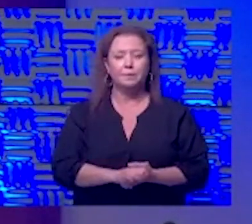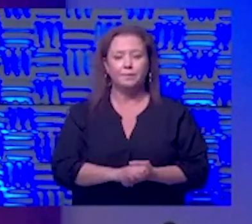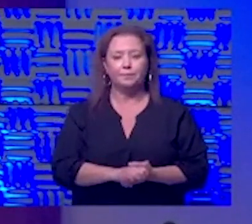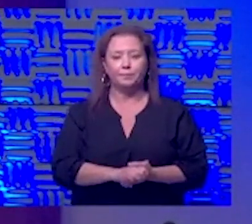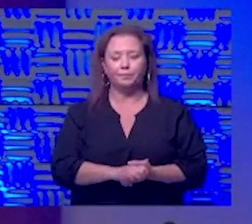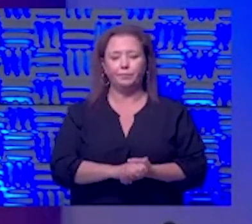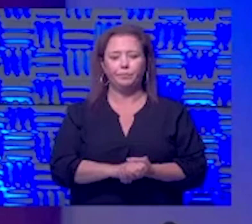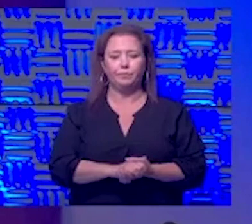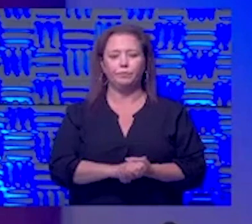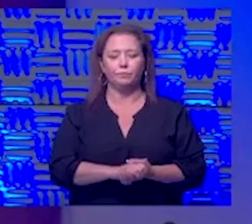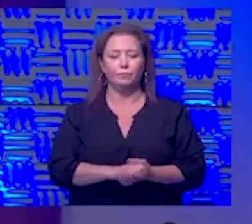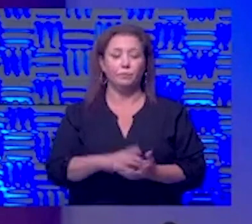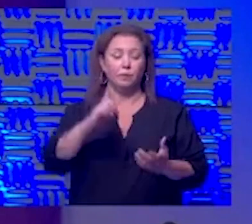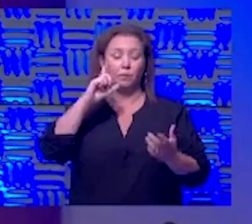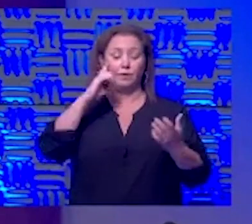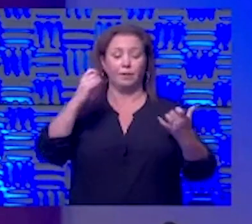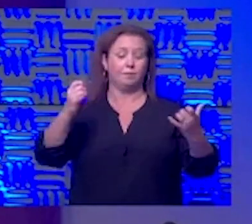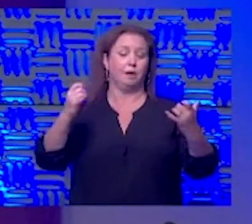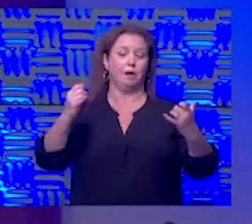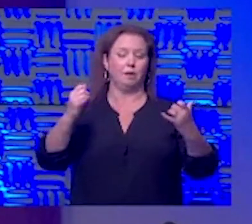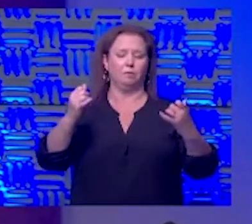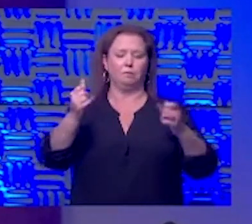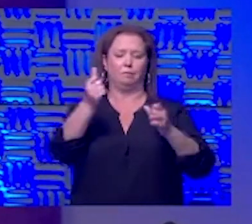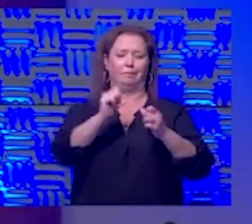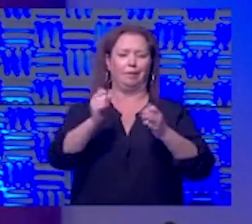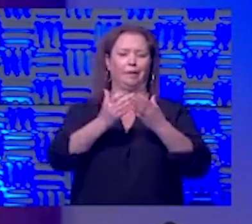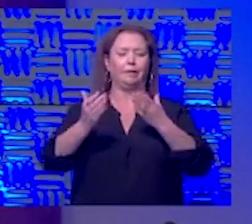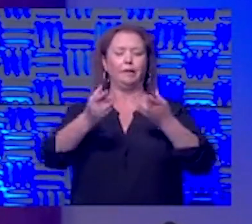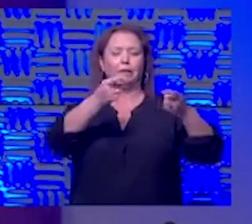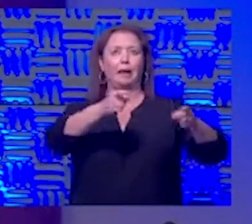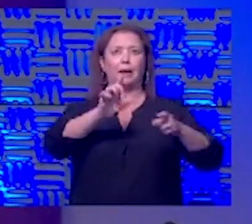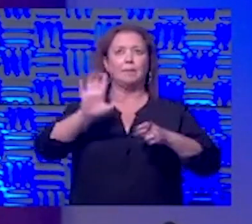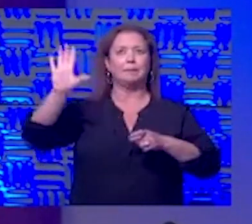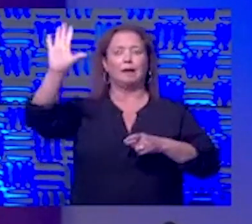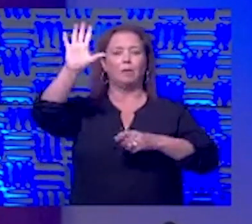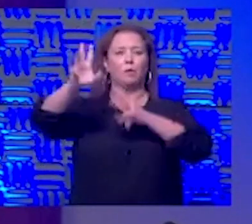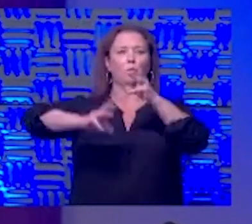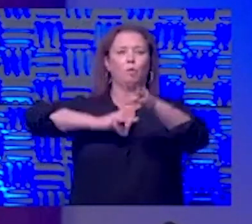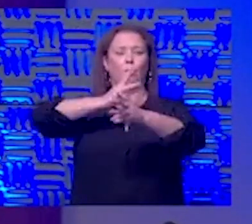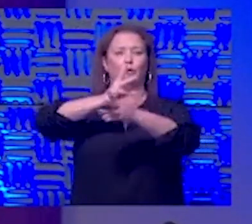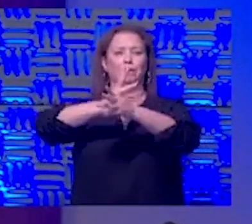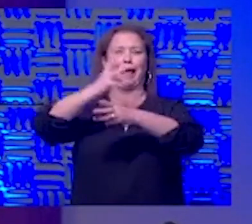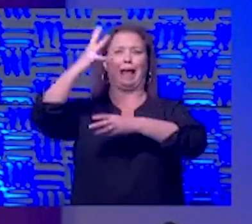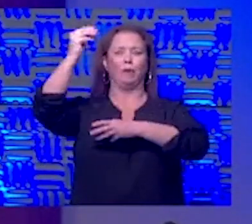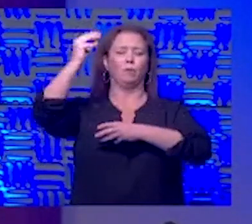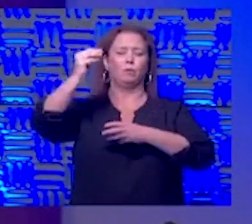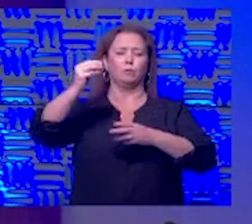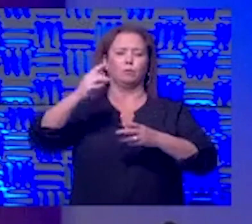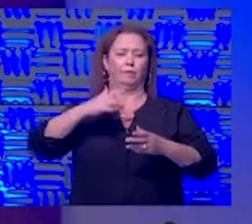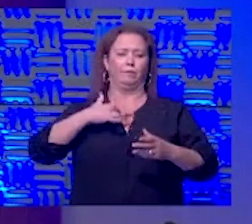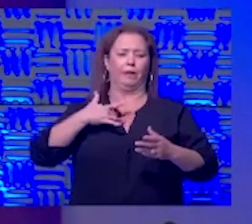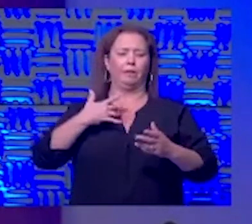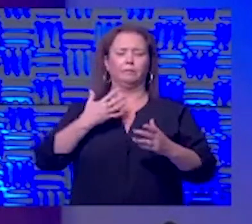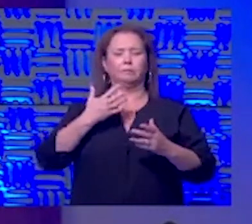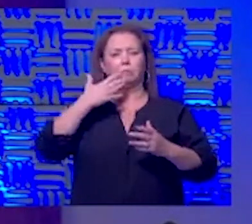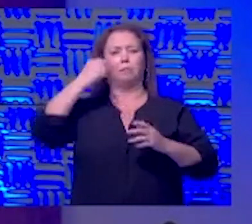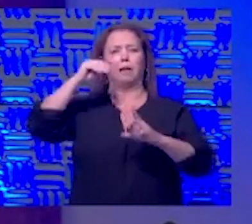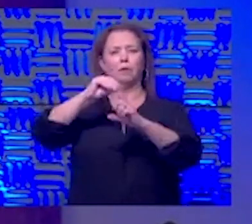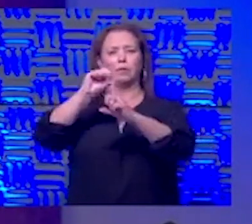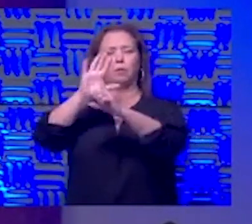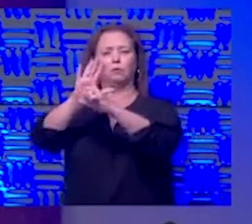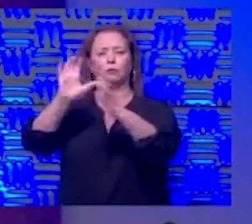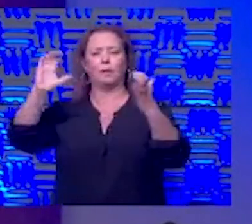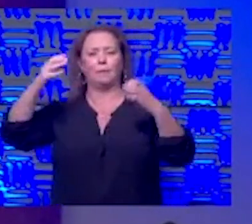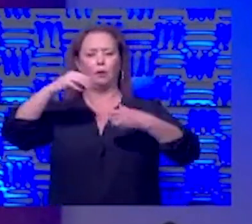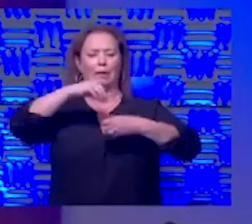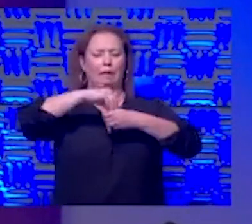think we're all thinking, okay, anything that happens out in the world, especially outdoors, is probably a better exposure than an indoor